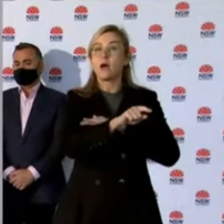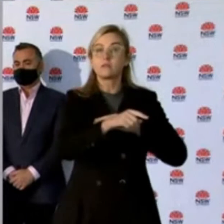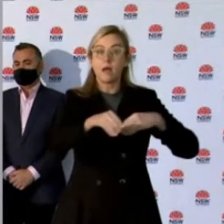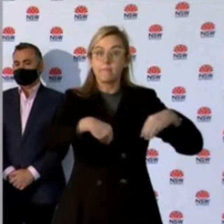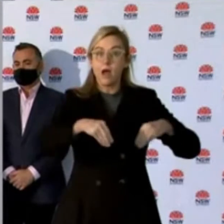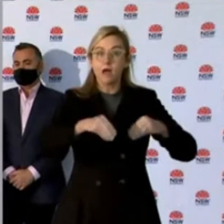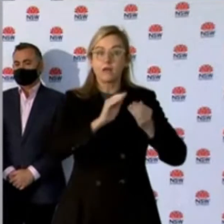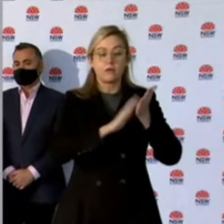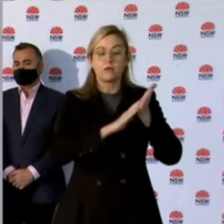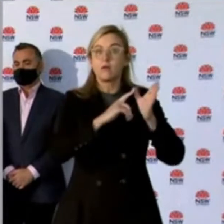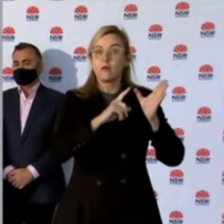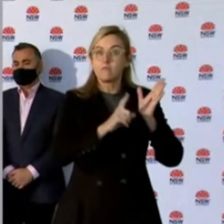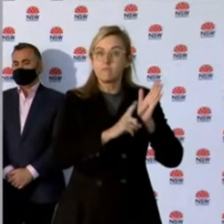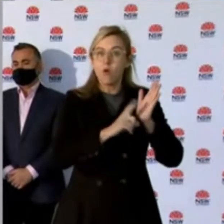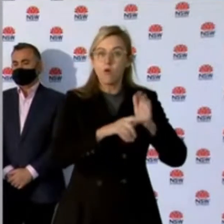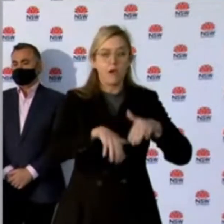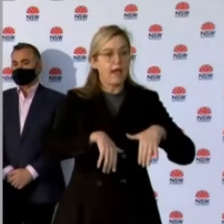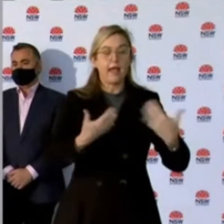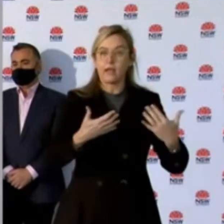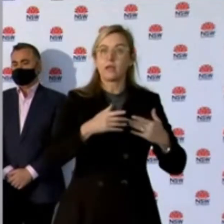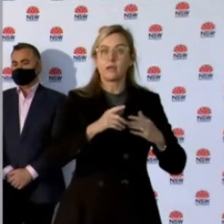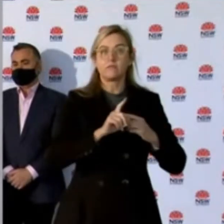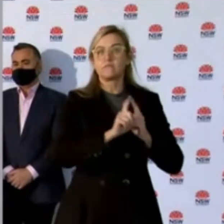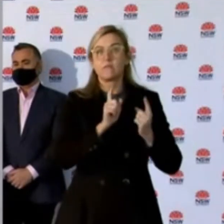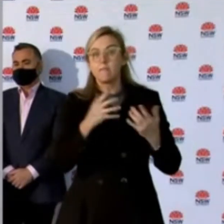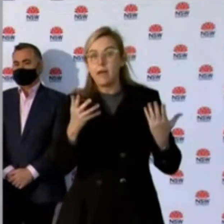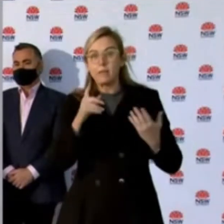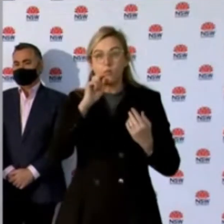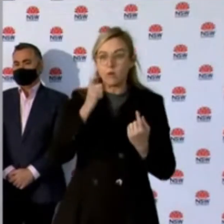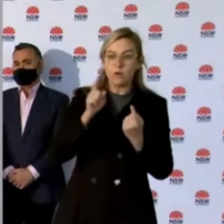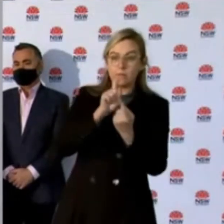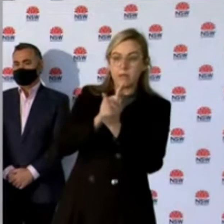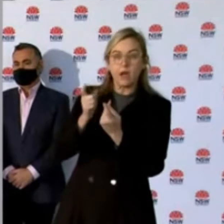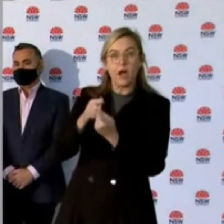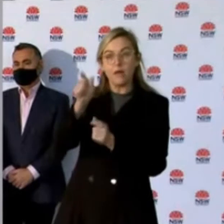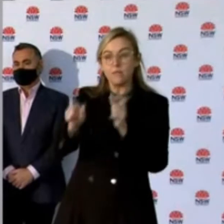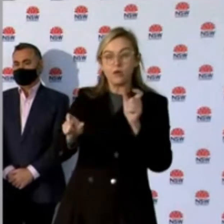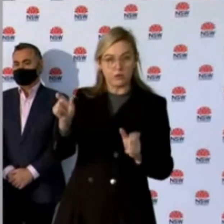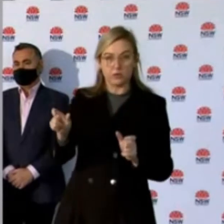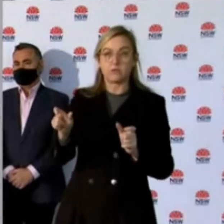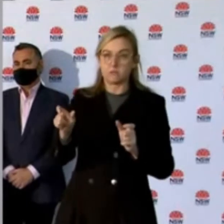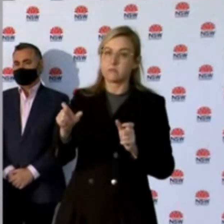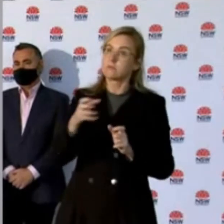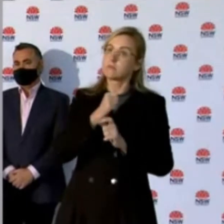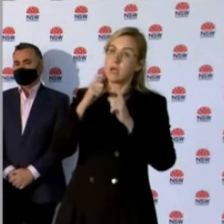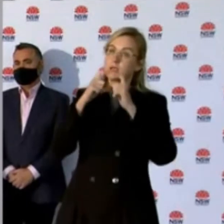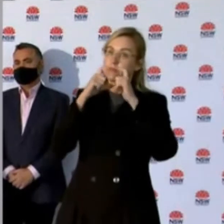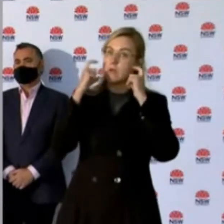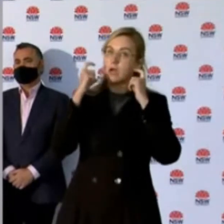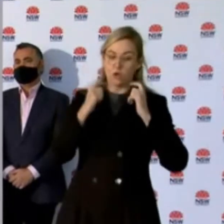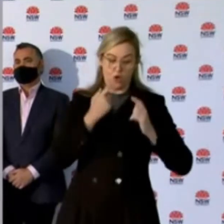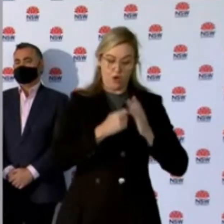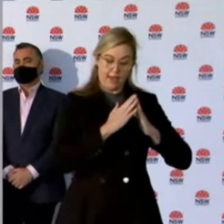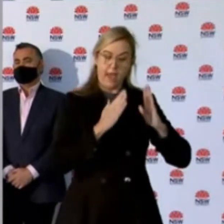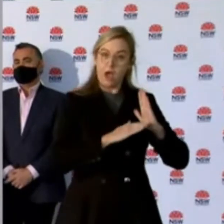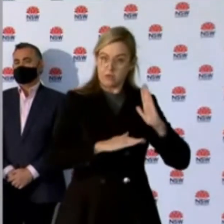outdoor places. So basically any time where you're likely to come into any contact with someone outside your household group,